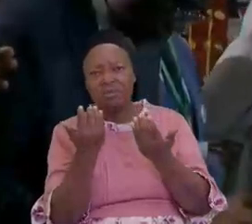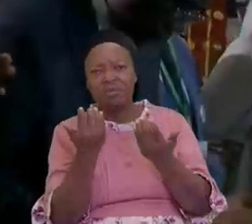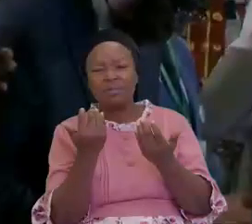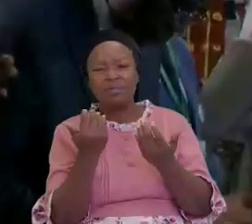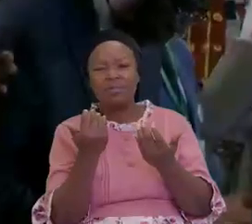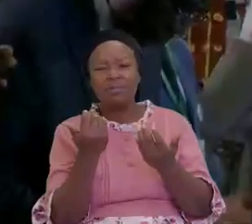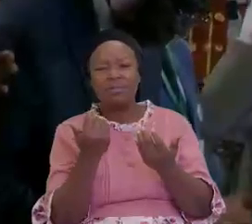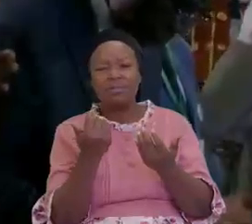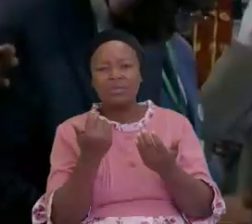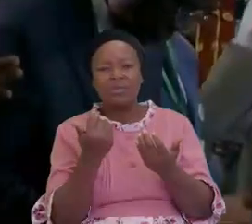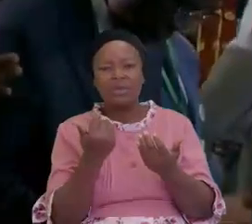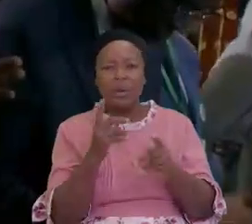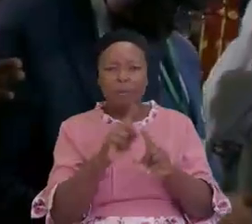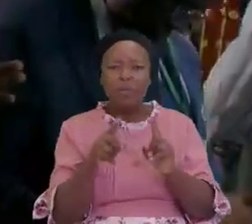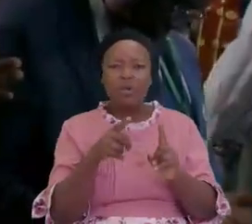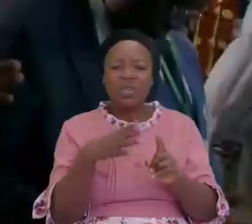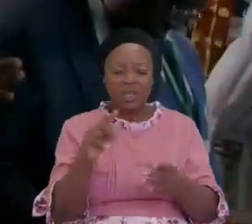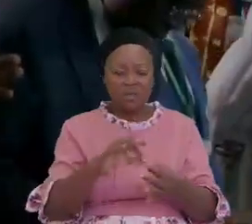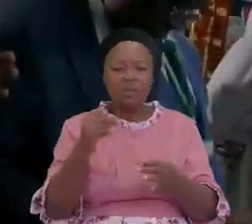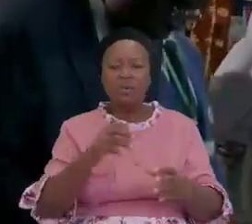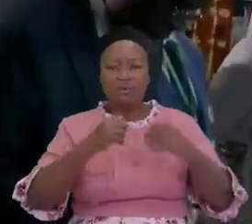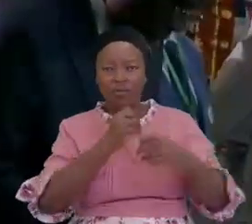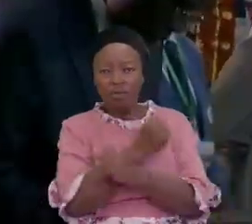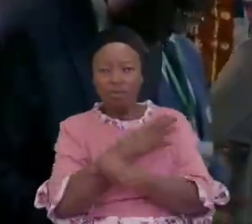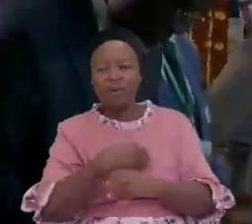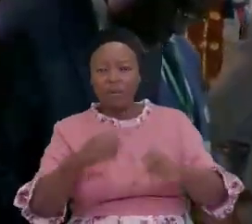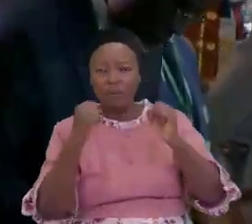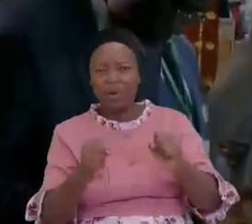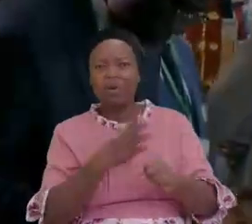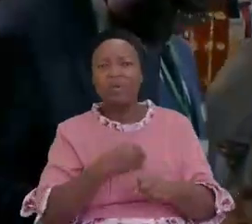He gives you the spirit of love and of power and of a sound mind.